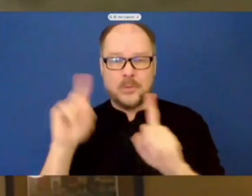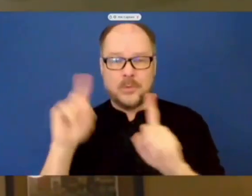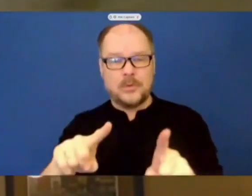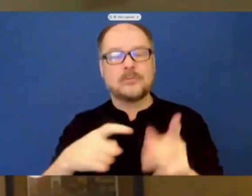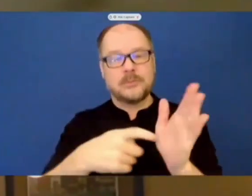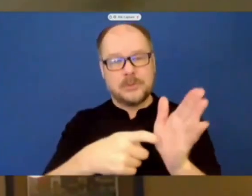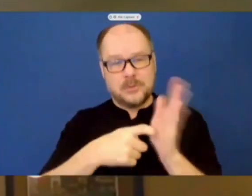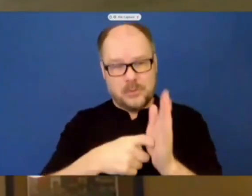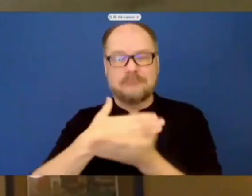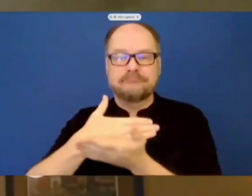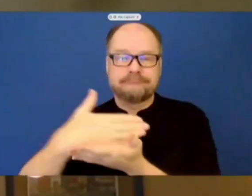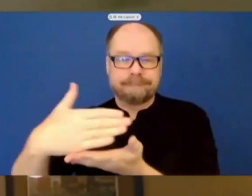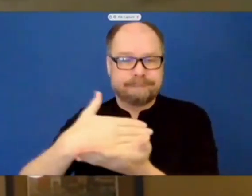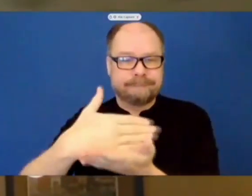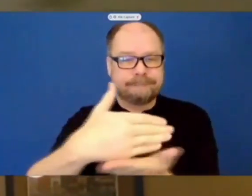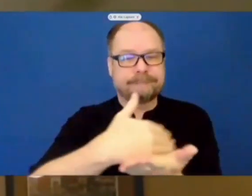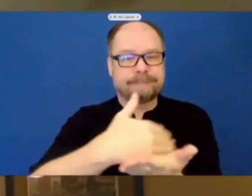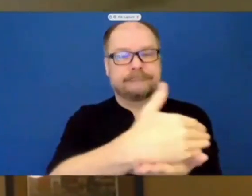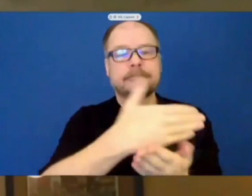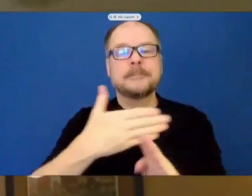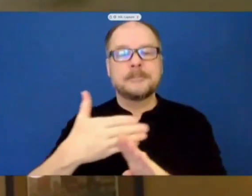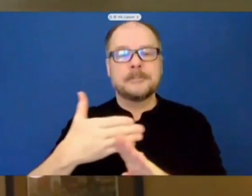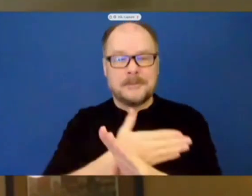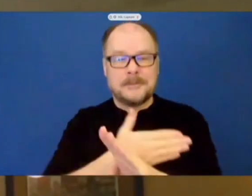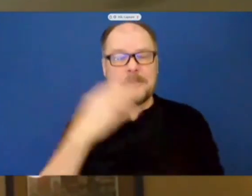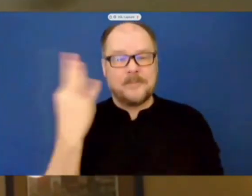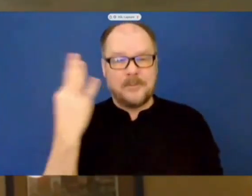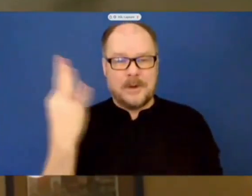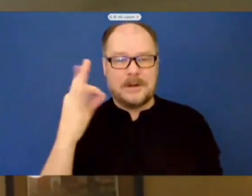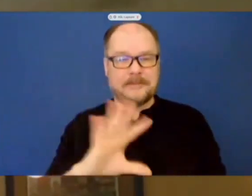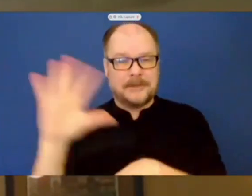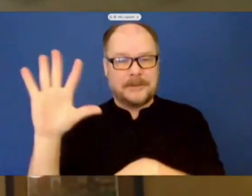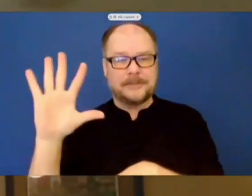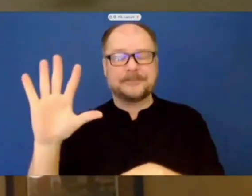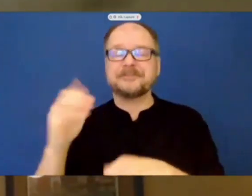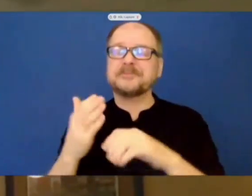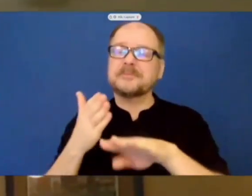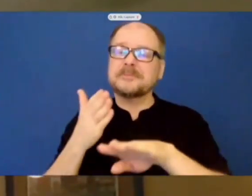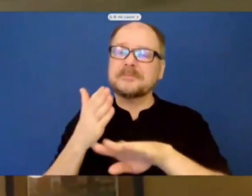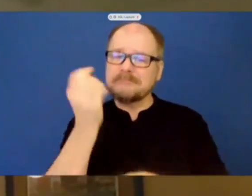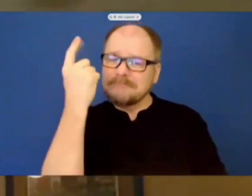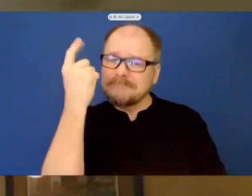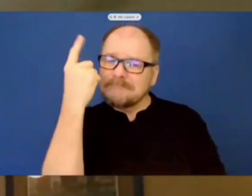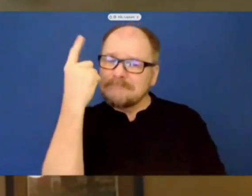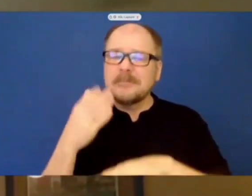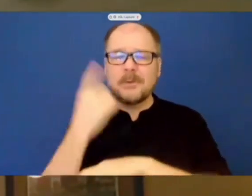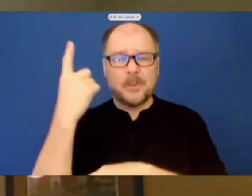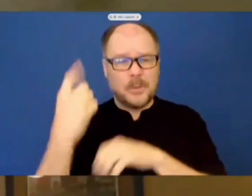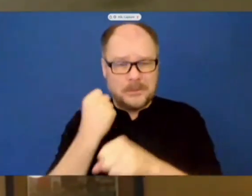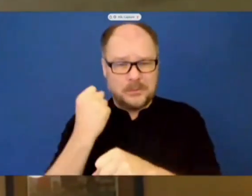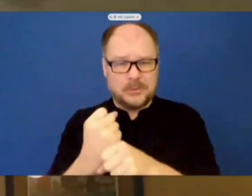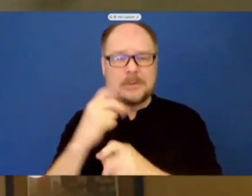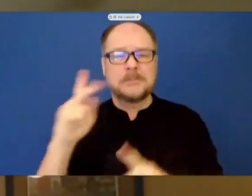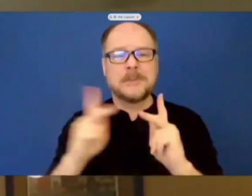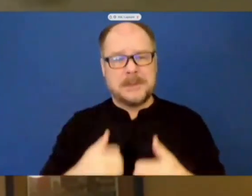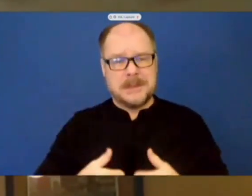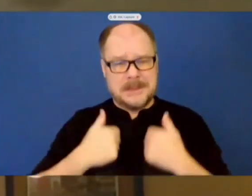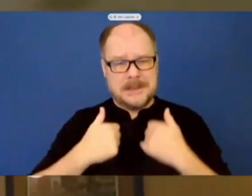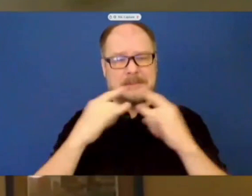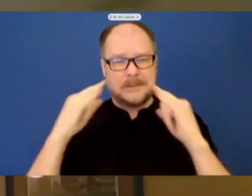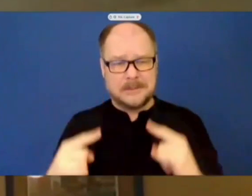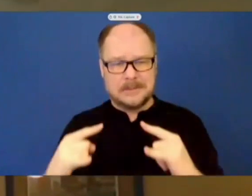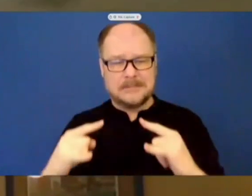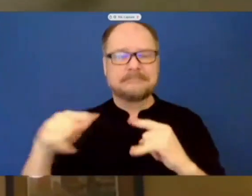5 p.m. on Friday. For almost a year, many homeless individuals have been living in tents, surviving with aid from